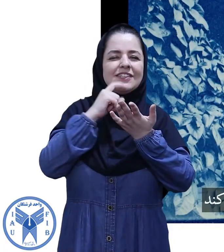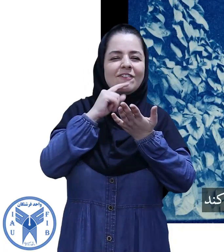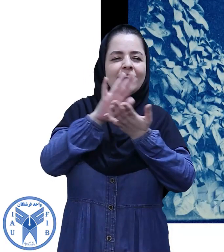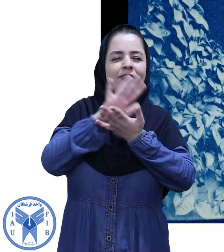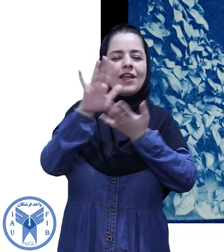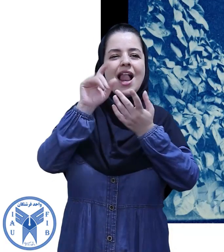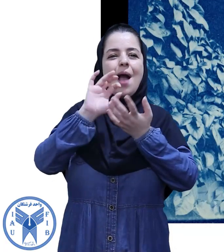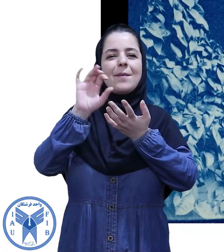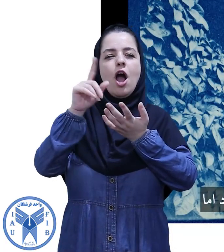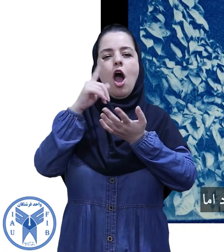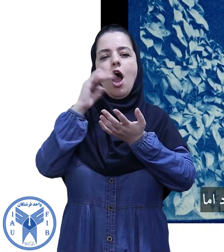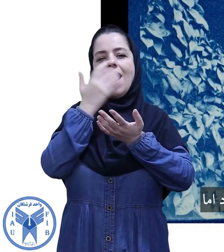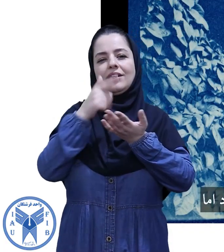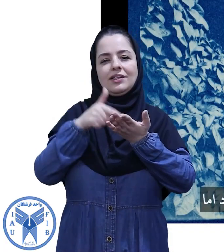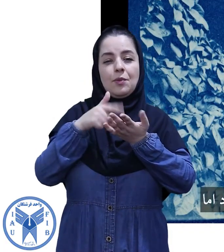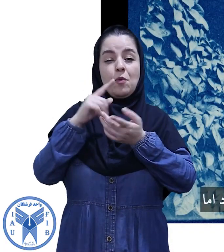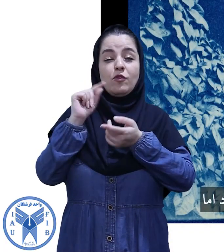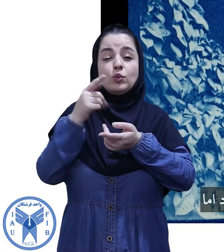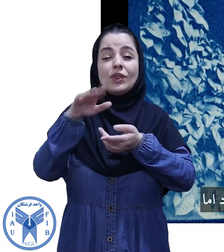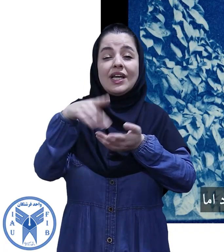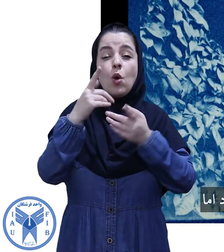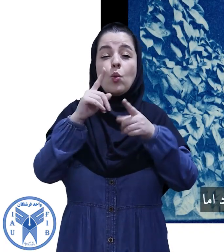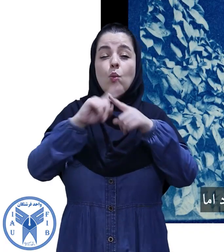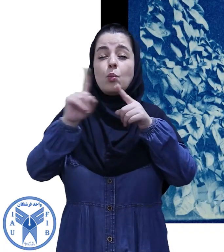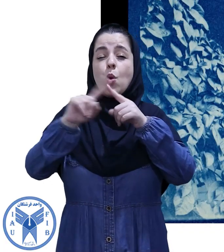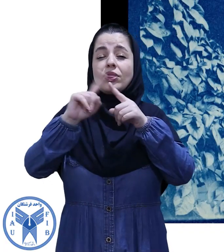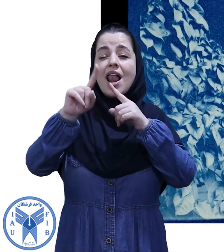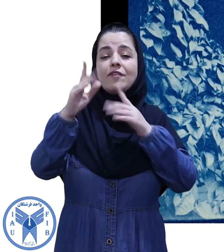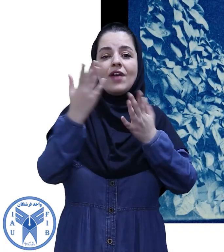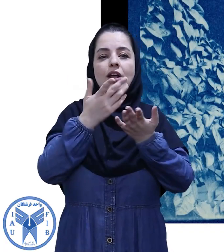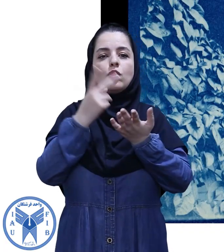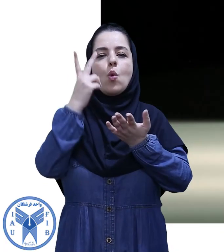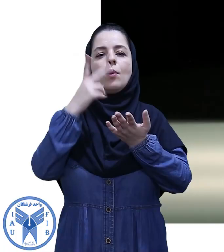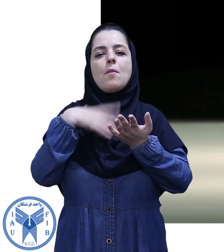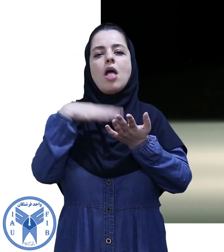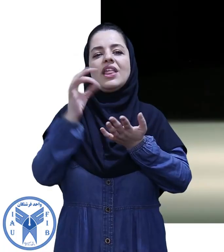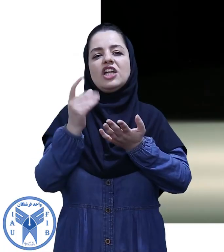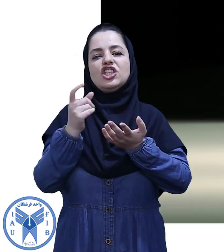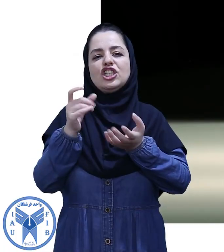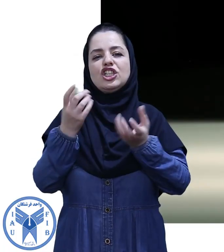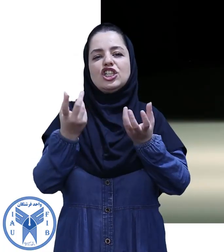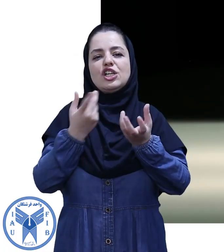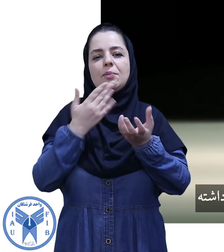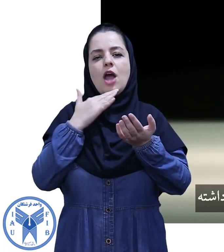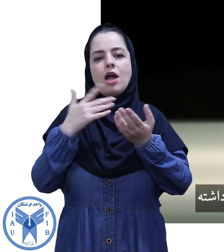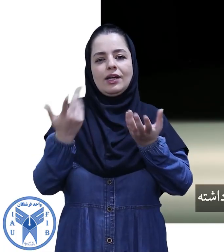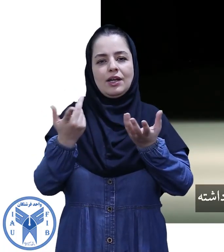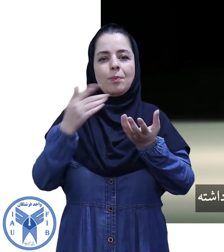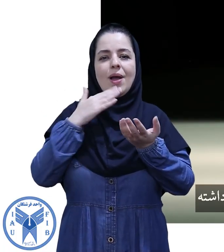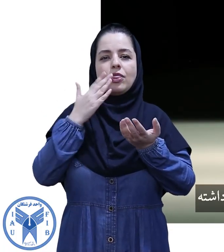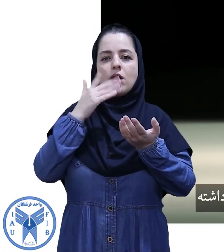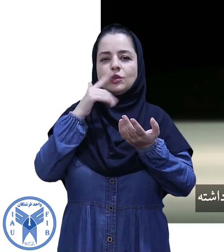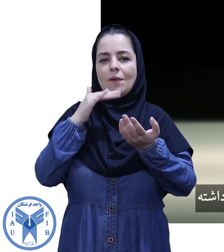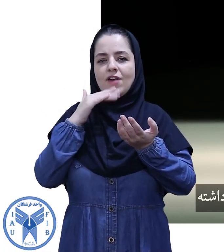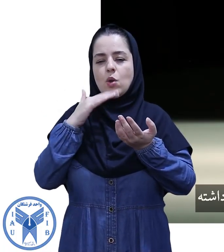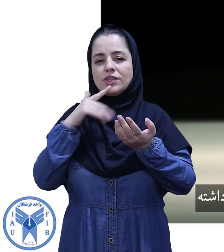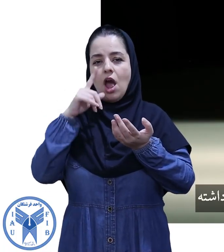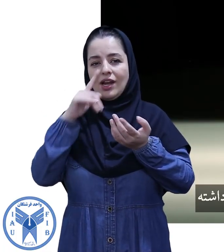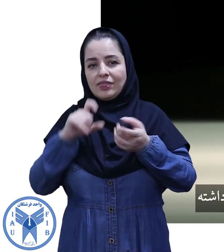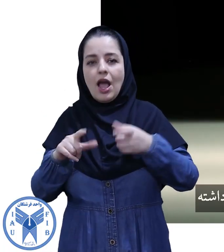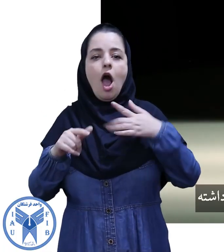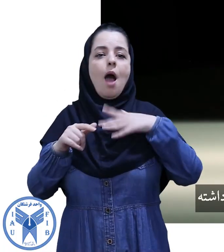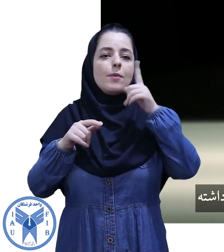salts of iron. And while there are many variants of the process, essentially it's two chemicals. You take